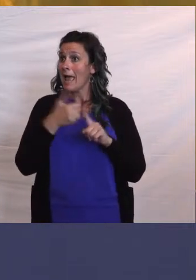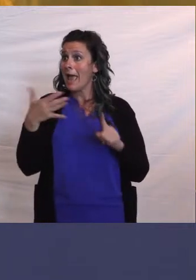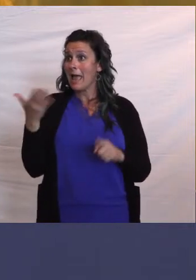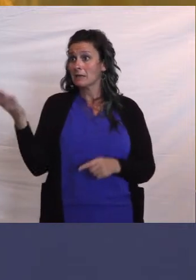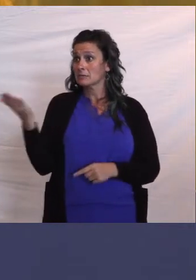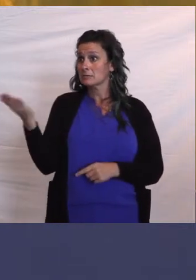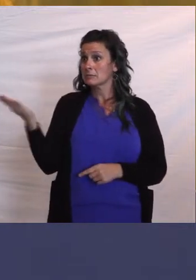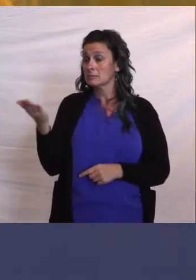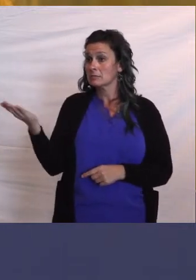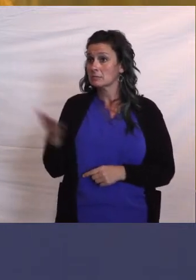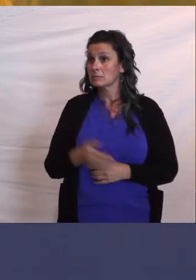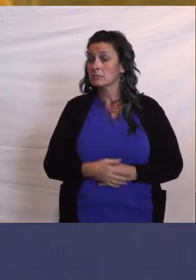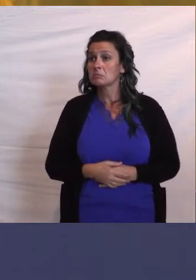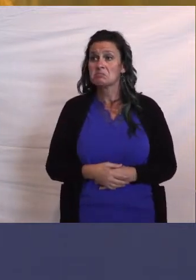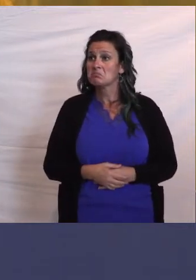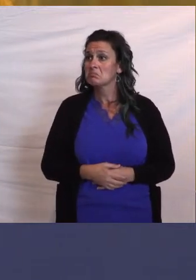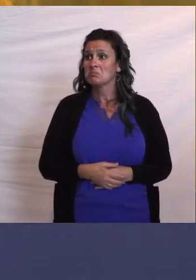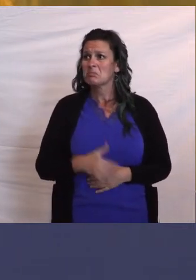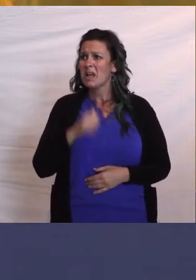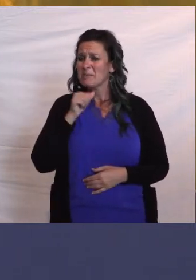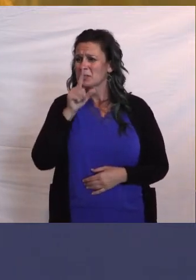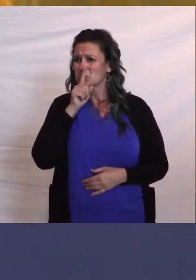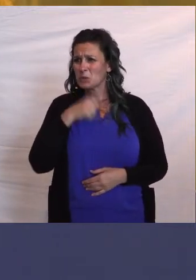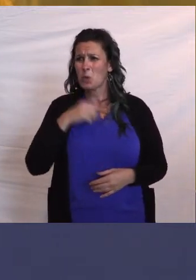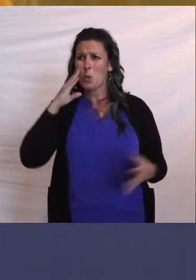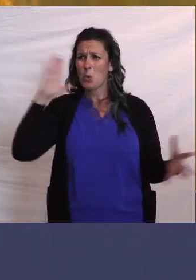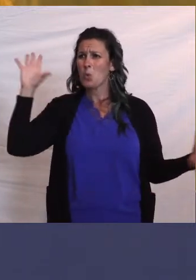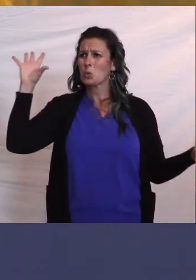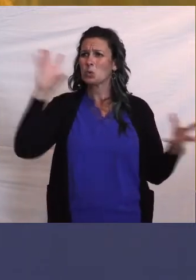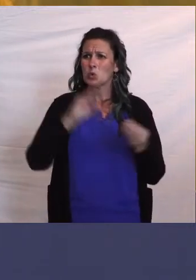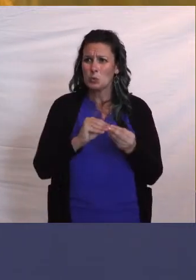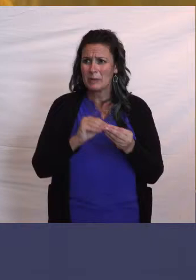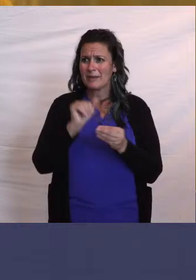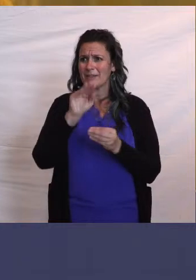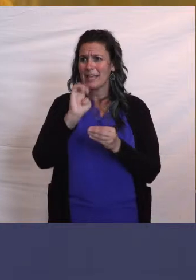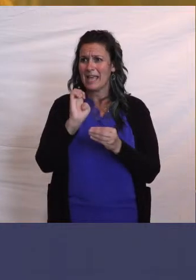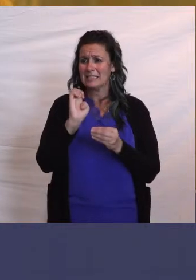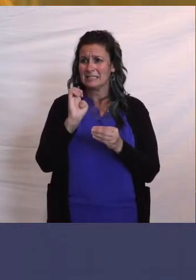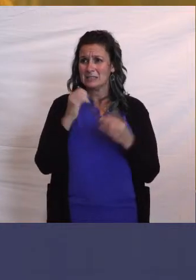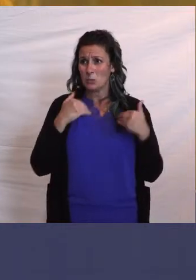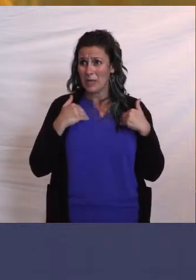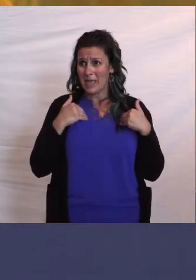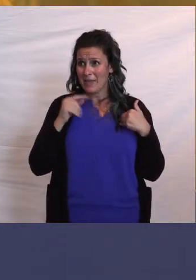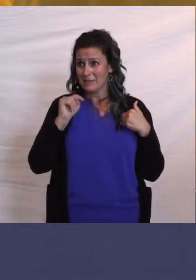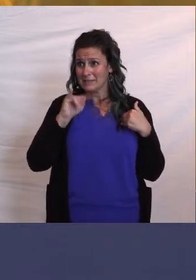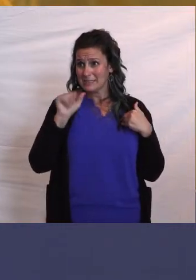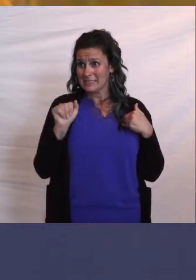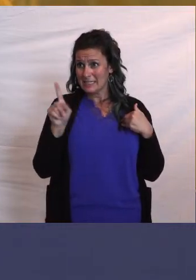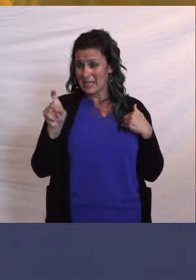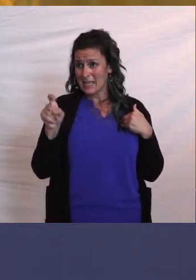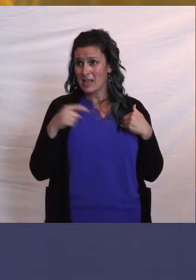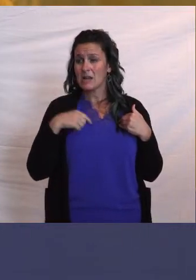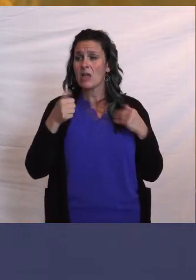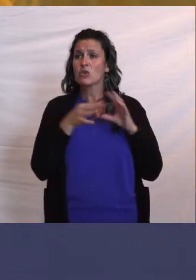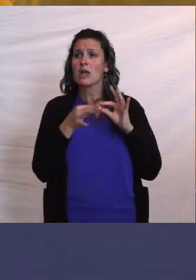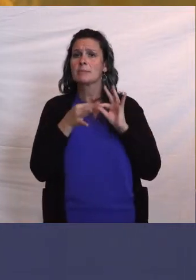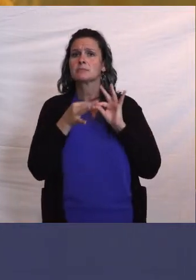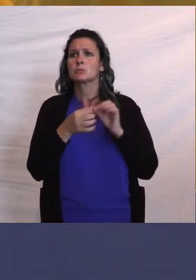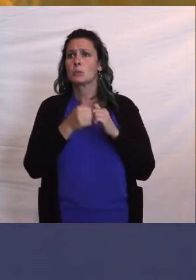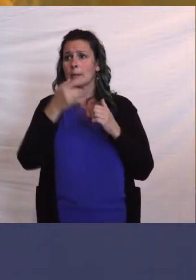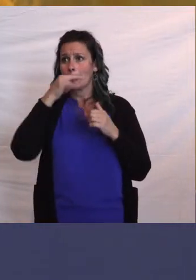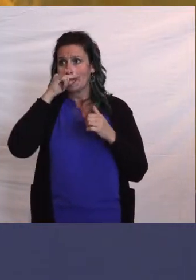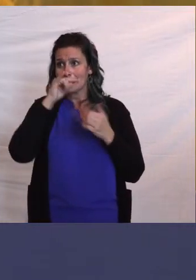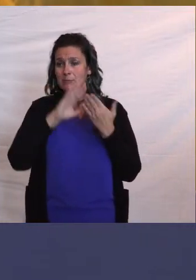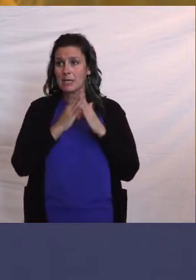to, I'm not sure we know cumulative cases sitting here for folks under 5. Do we have that, Tina? And any other comments on kids getting infected or